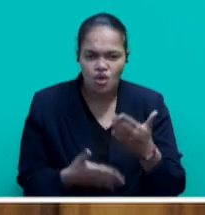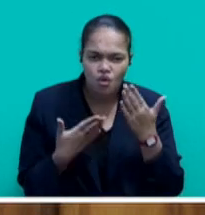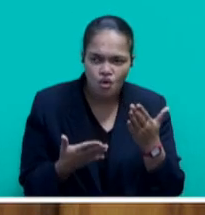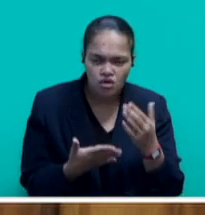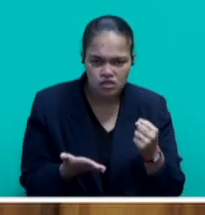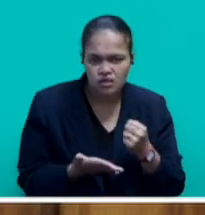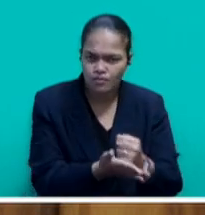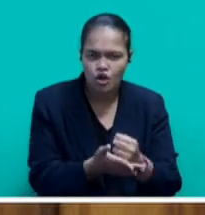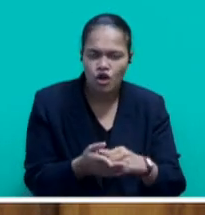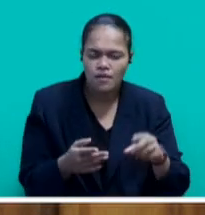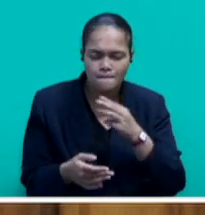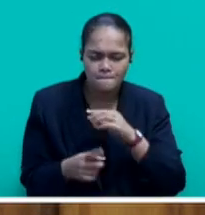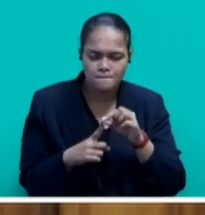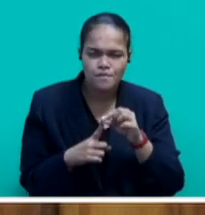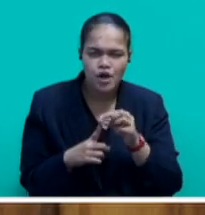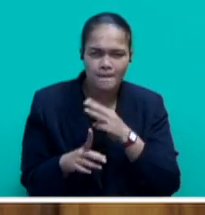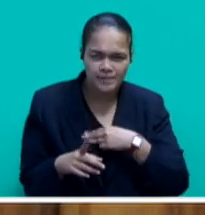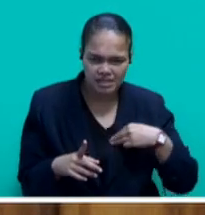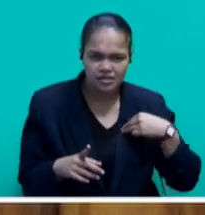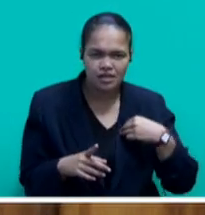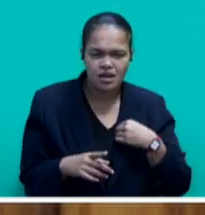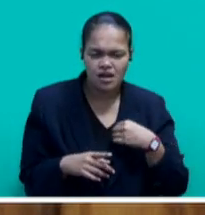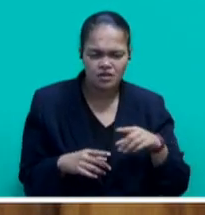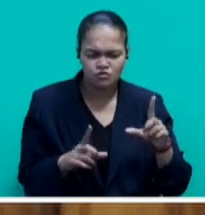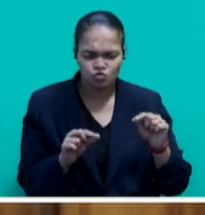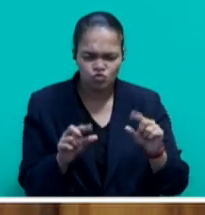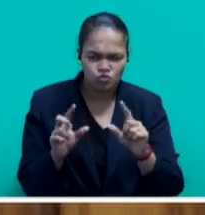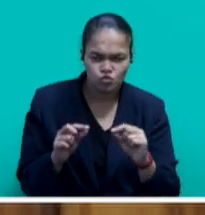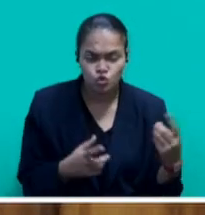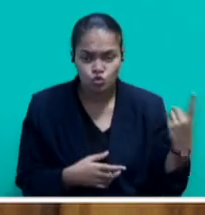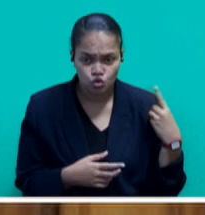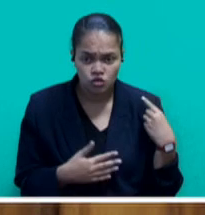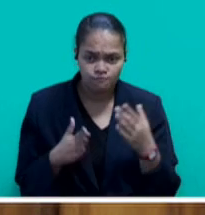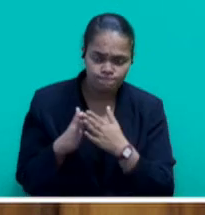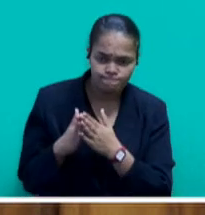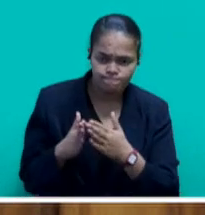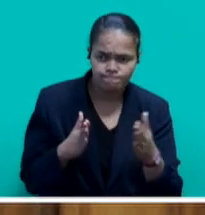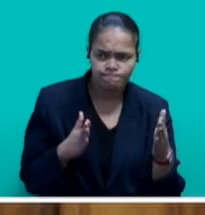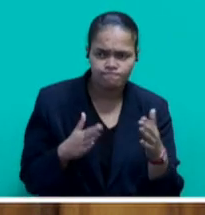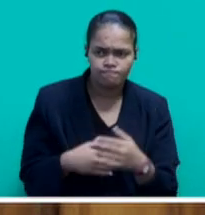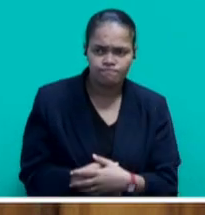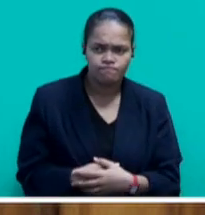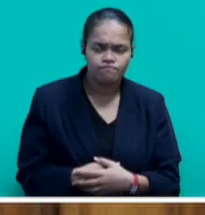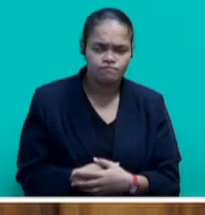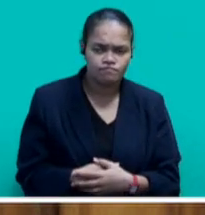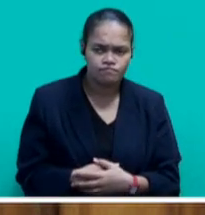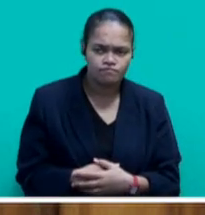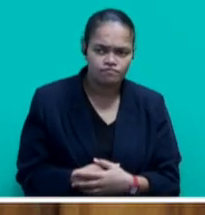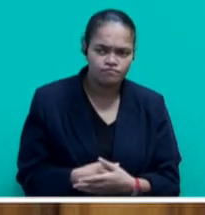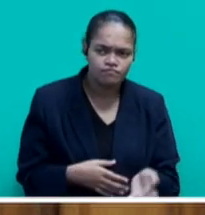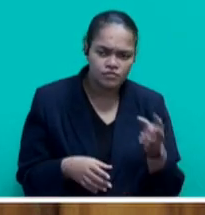Honourable Prime Minister in the execution of duties through his ministerial portfolios, which include